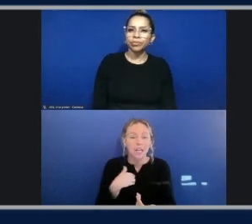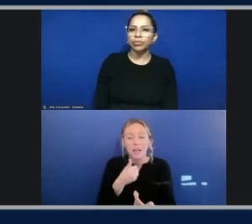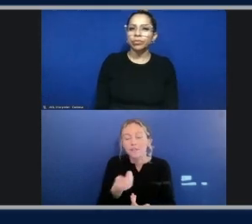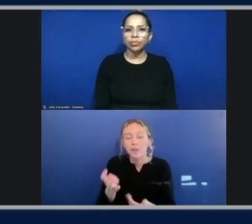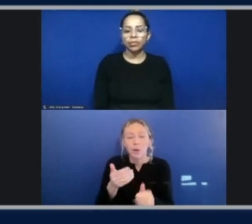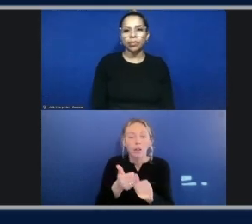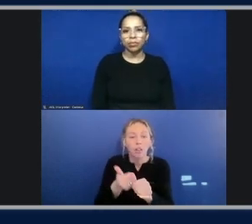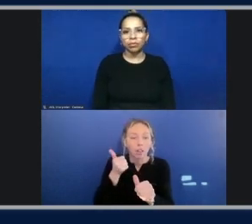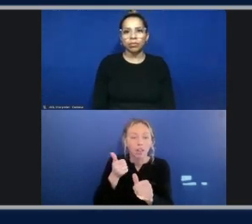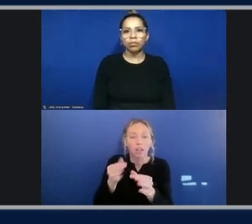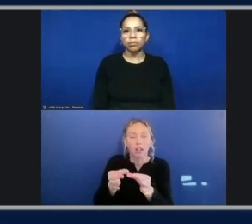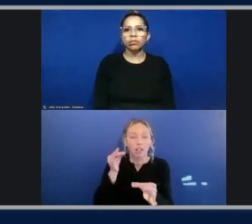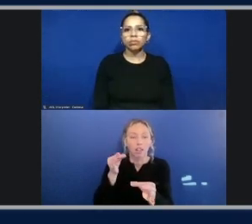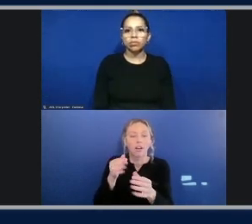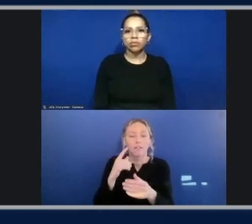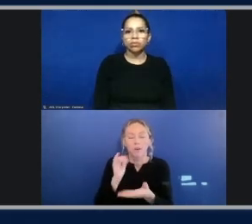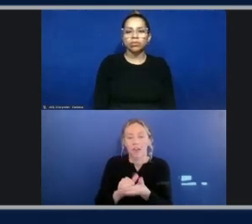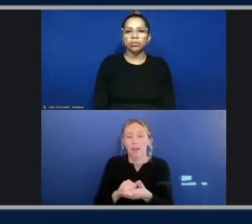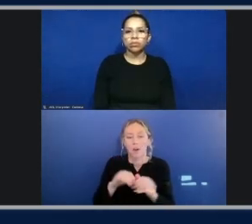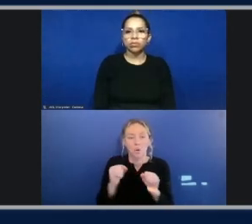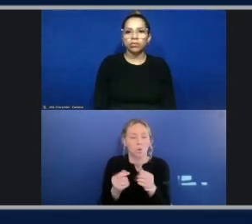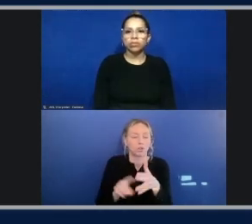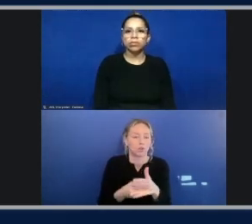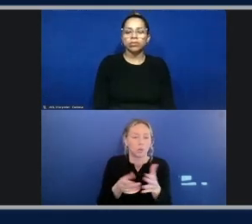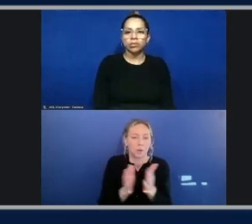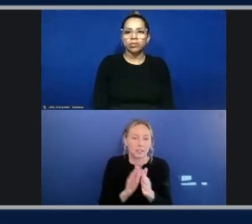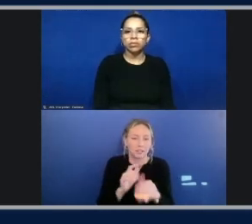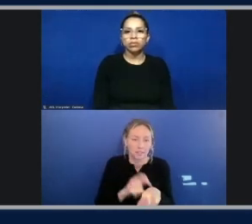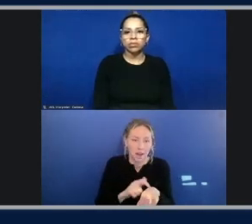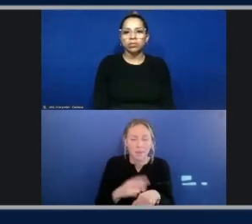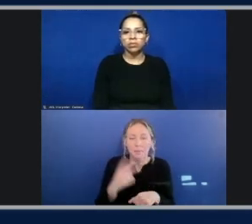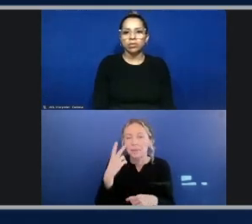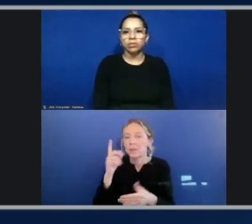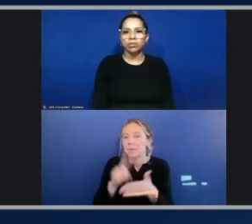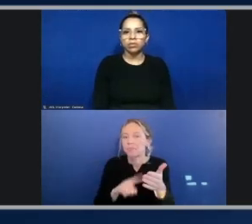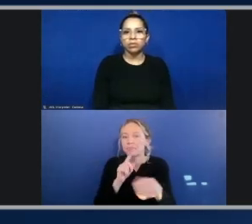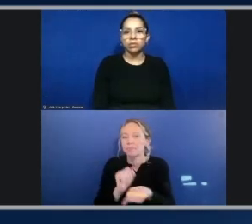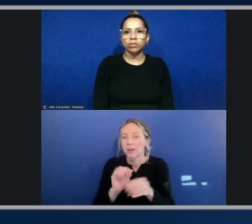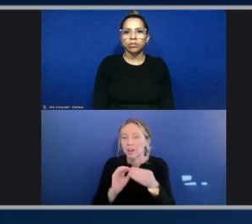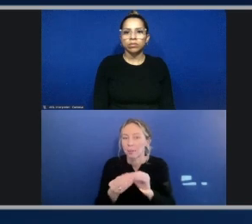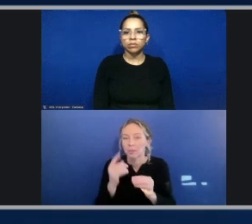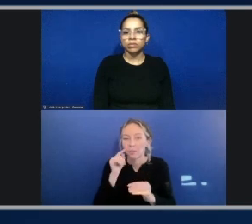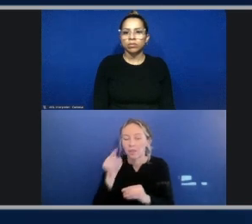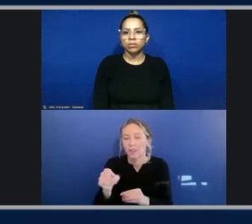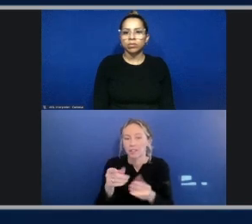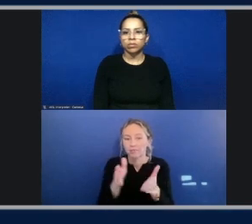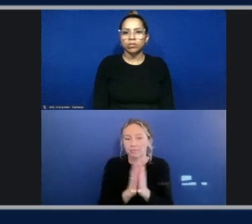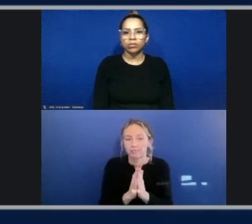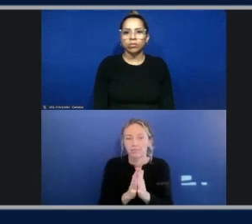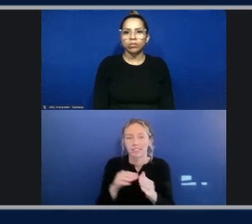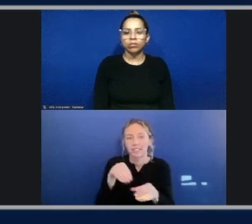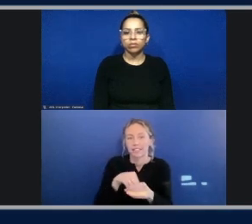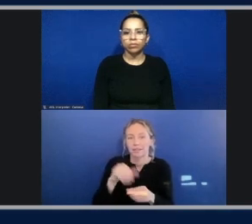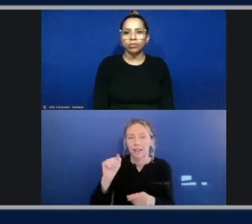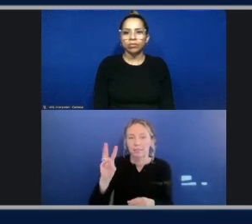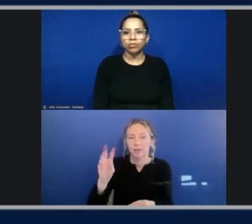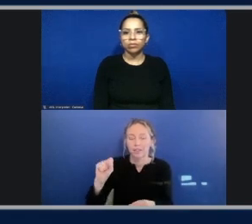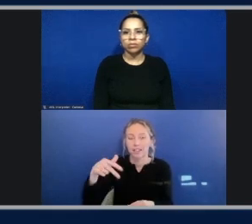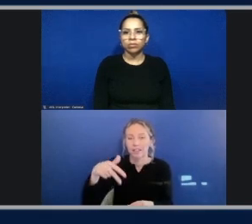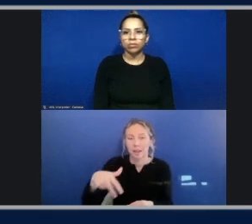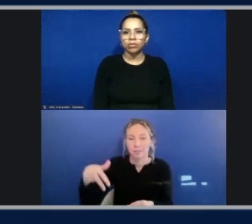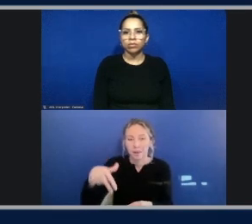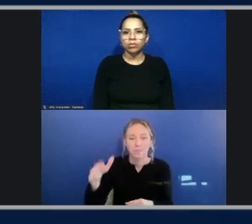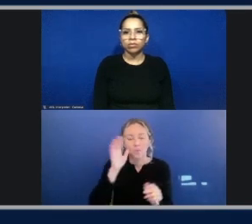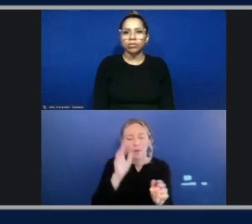the round trip cold start request time. Let's take a look at what this was in actual inside of AWS Lambda. It's fascinating. We'll pop over